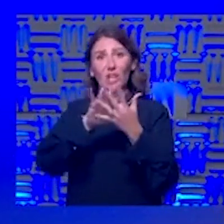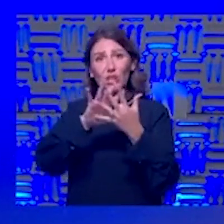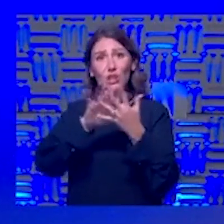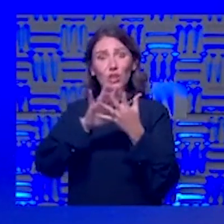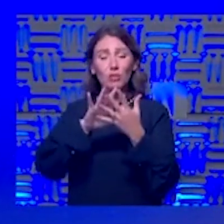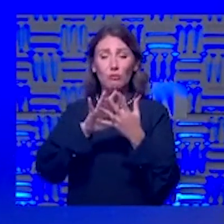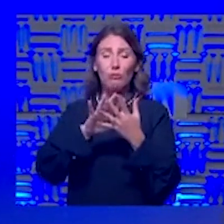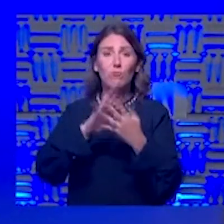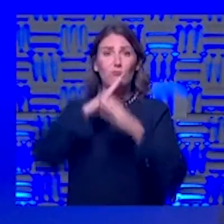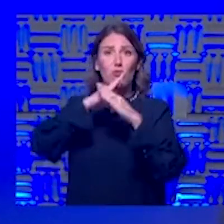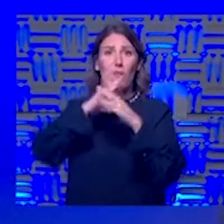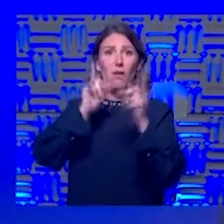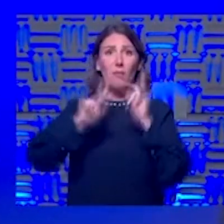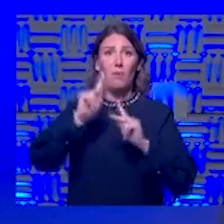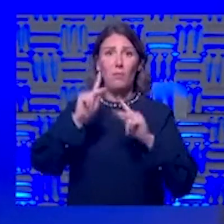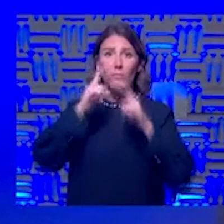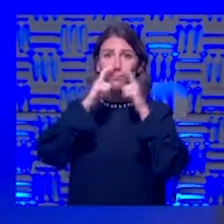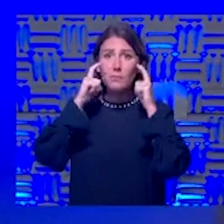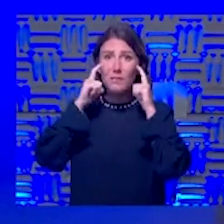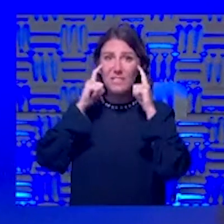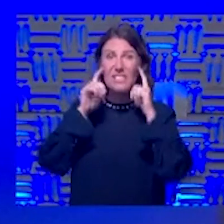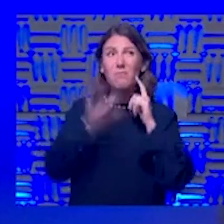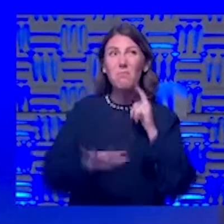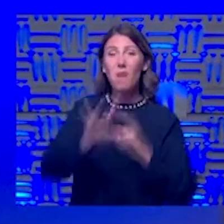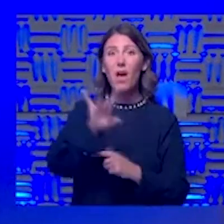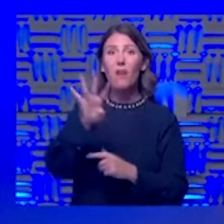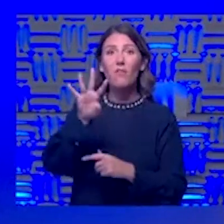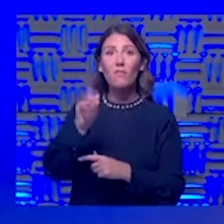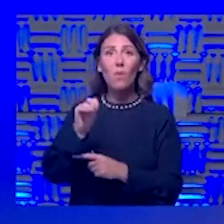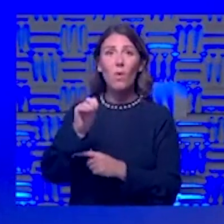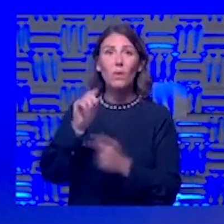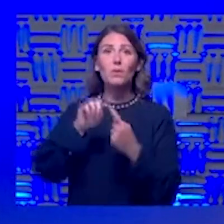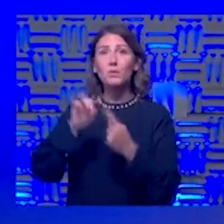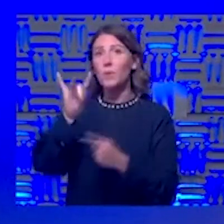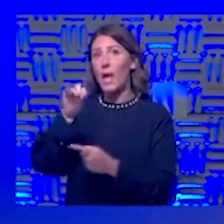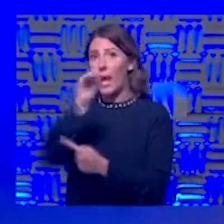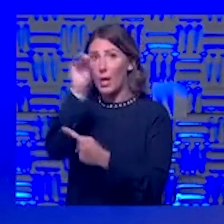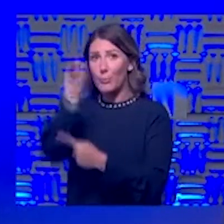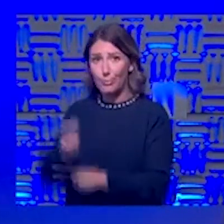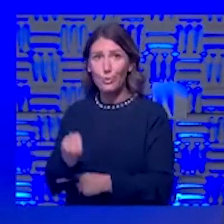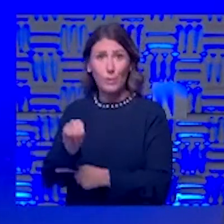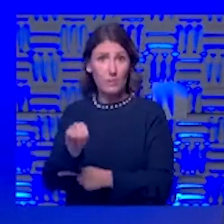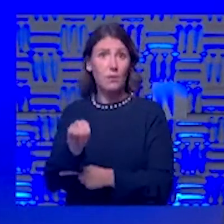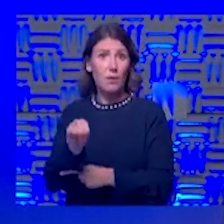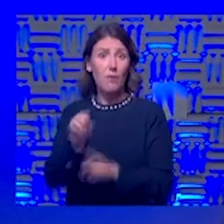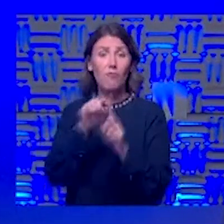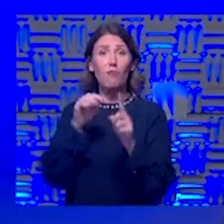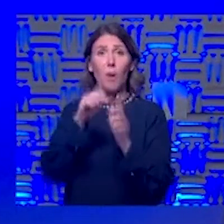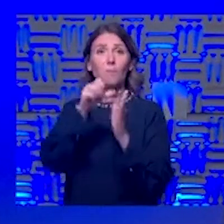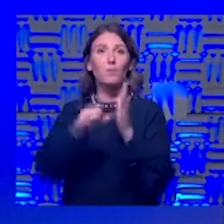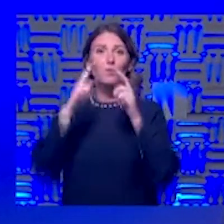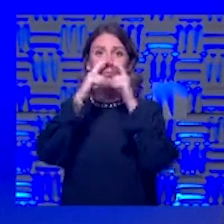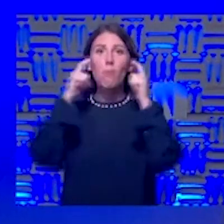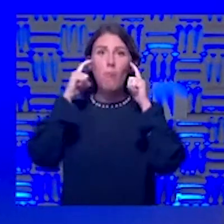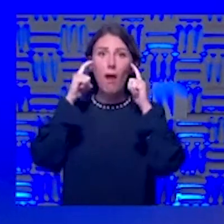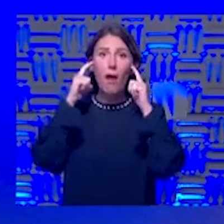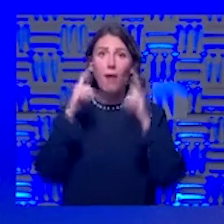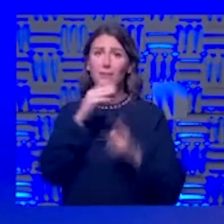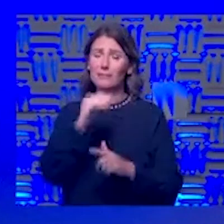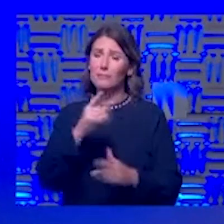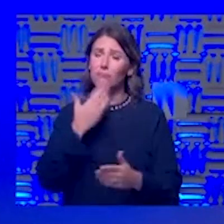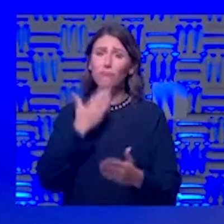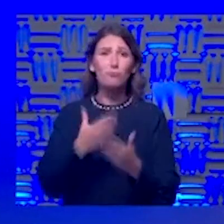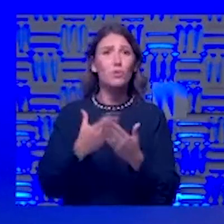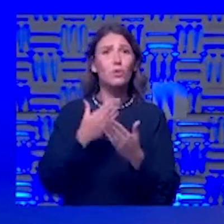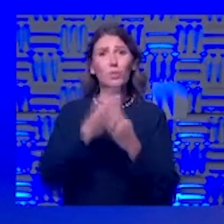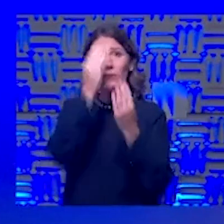who are wearing them, sometimes 40 to 80% of what a surgical mask can wear. So we have some fairly good individual data, but also really good